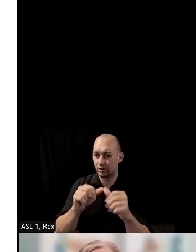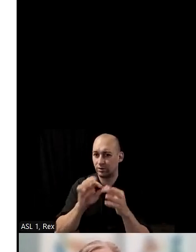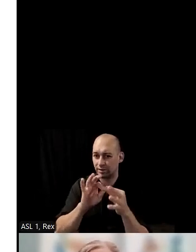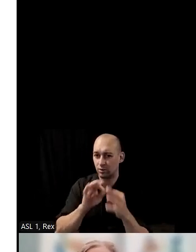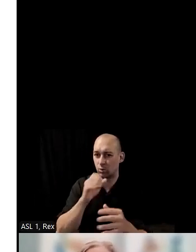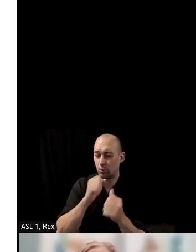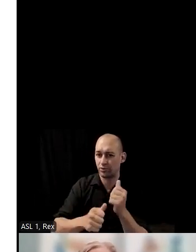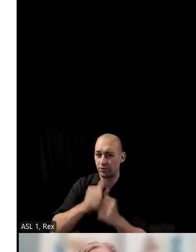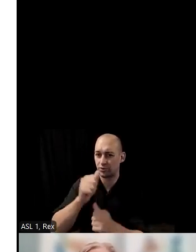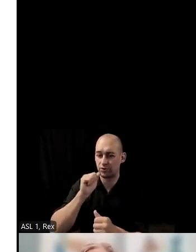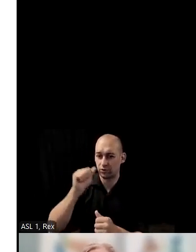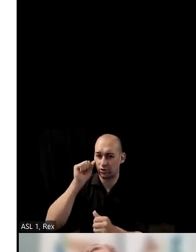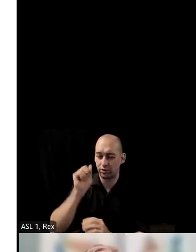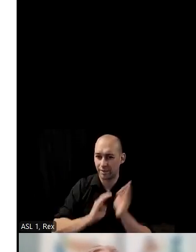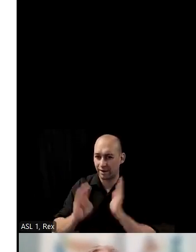behavioral health.